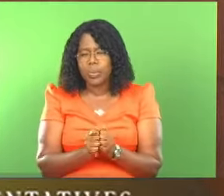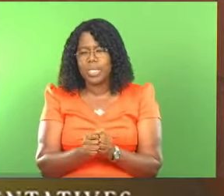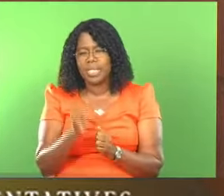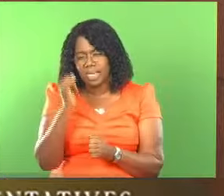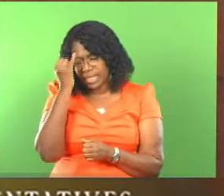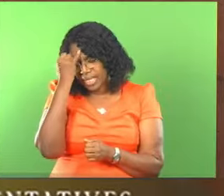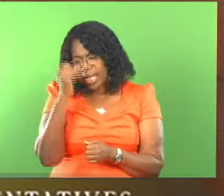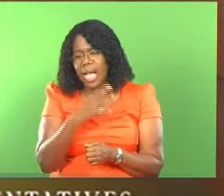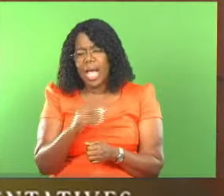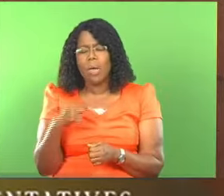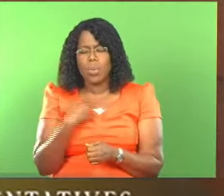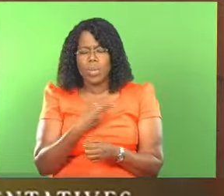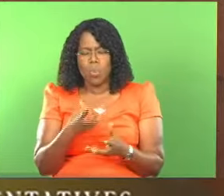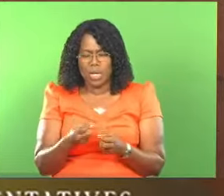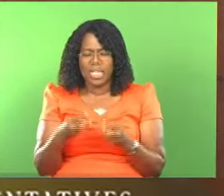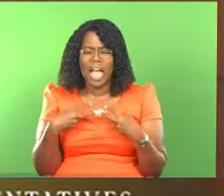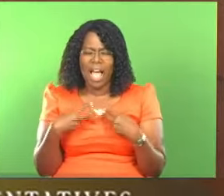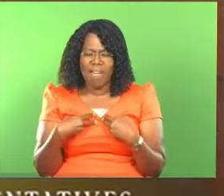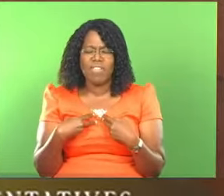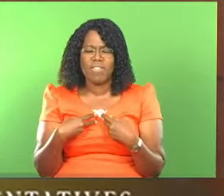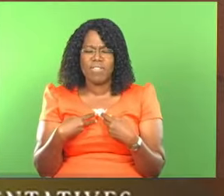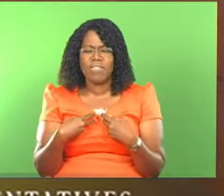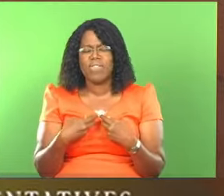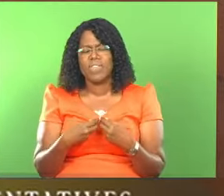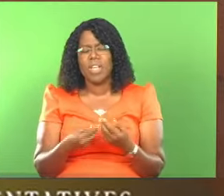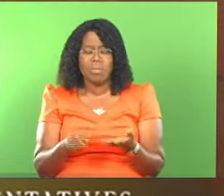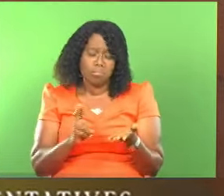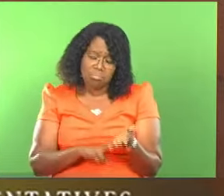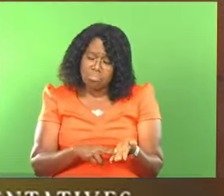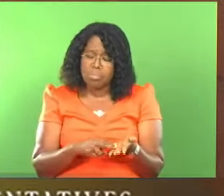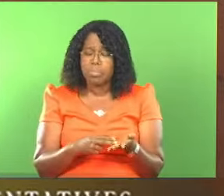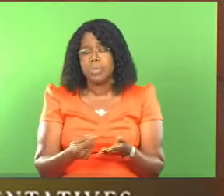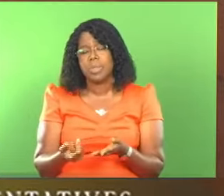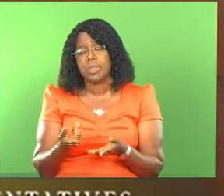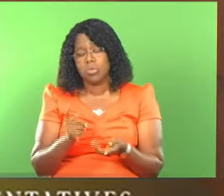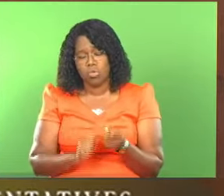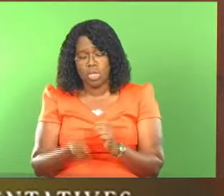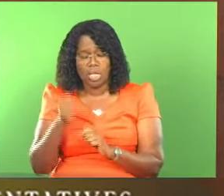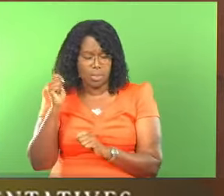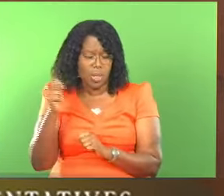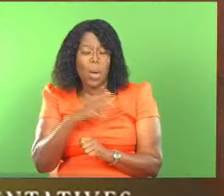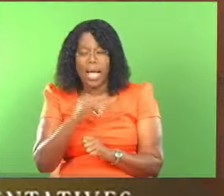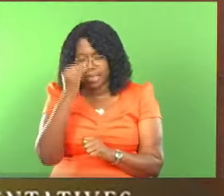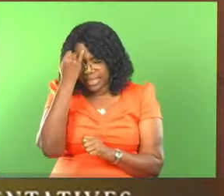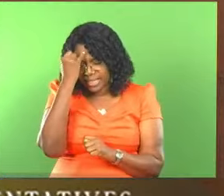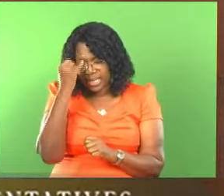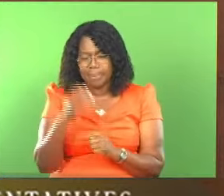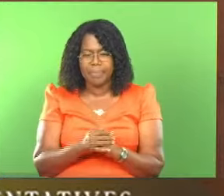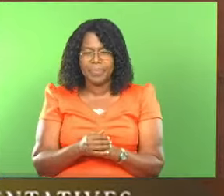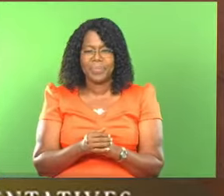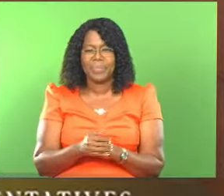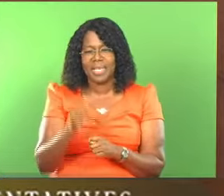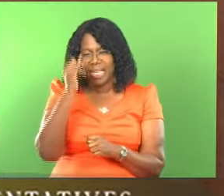treaty. Honorable Prime Minister, India's status as the world's pharmacy